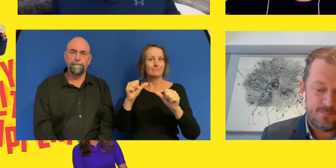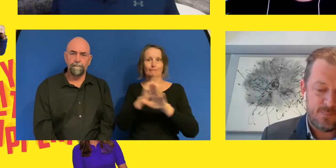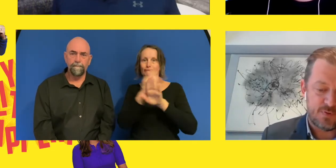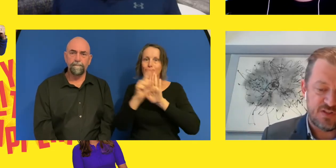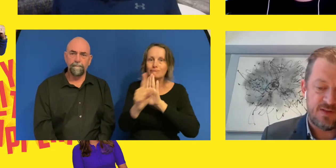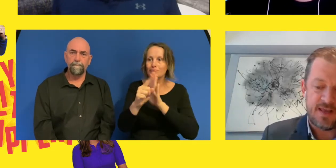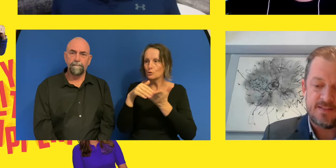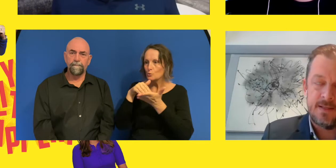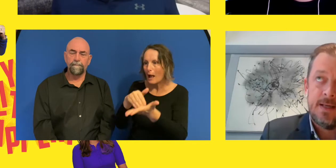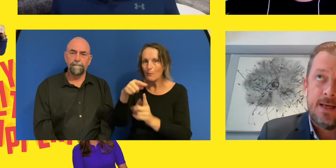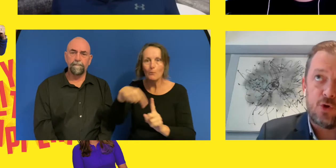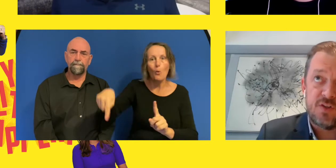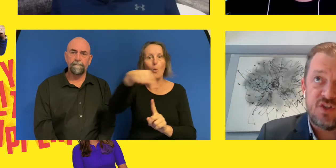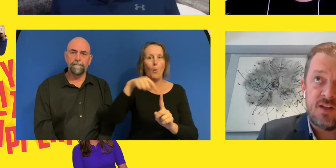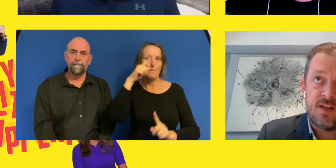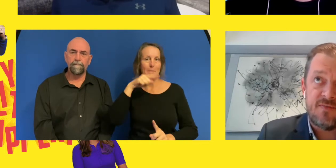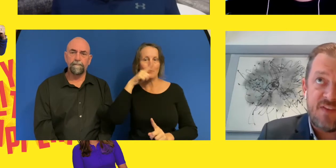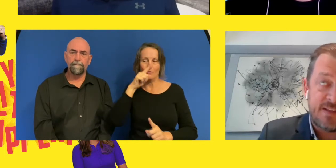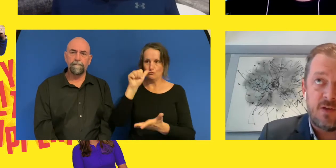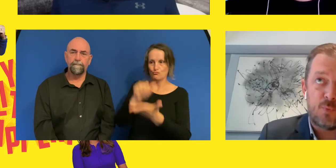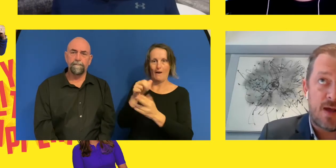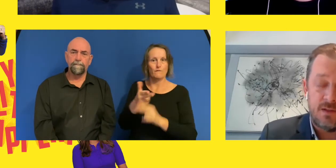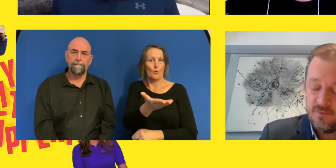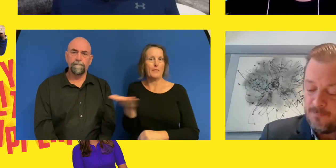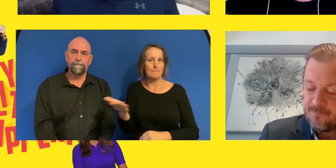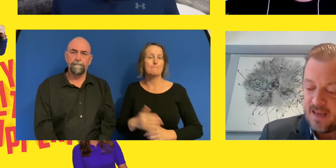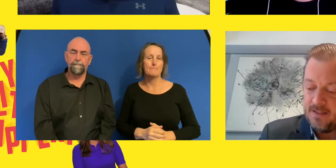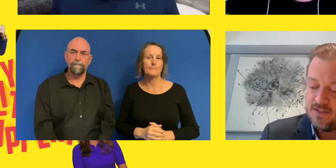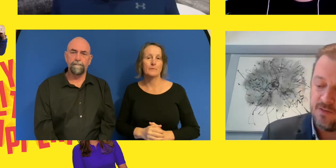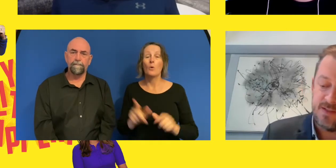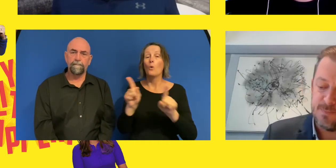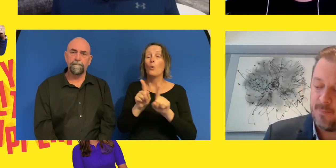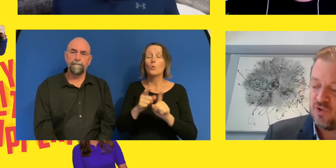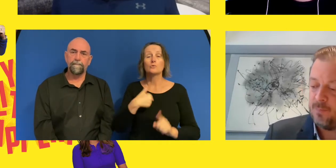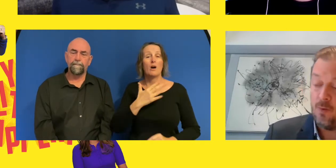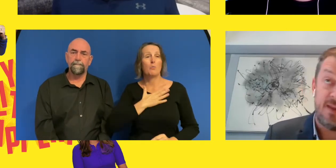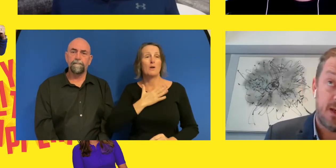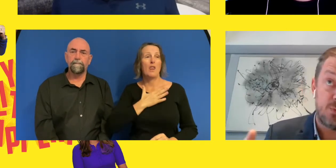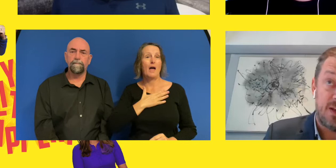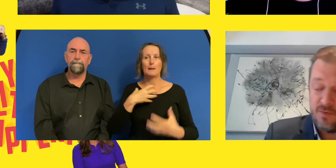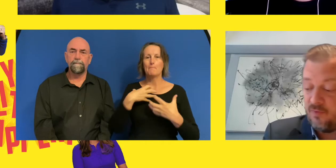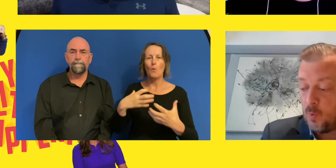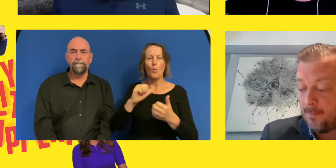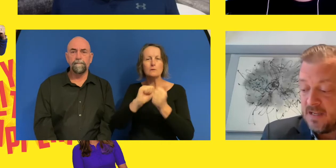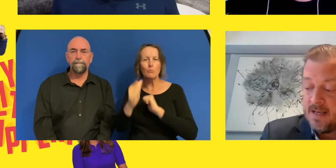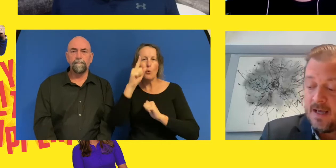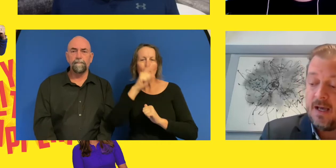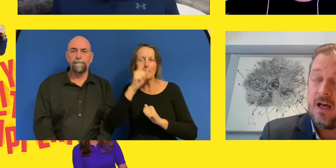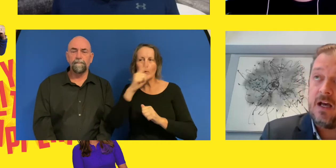really be perceived as an organization that is effective and proactive in serving its membership in a way that is relevant for